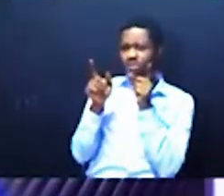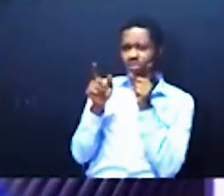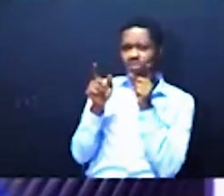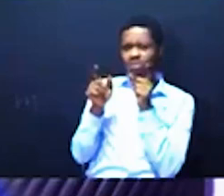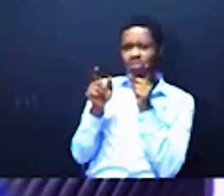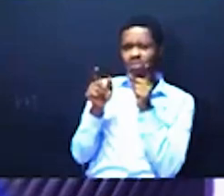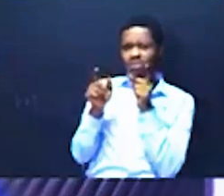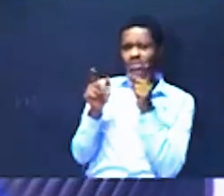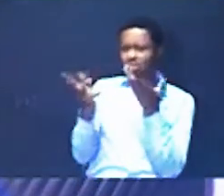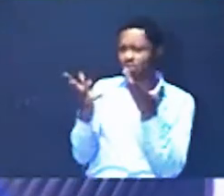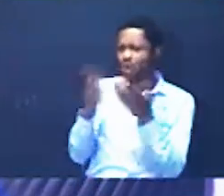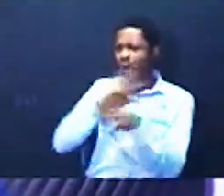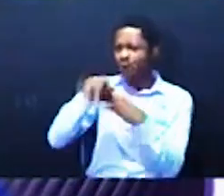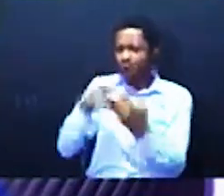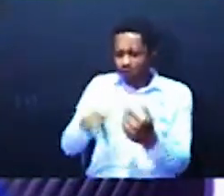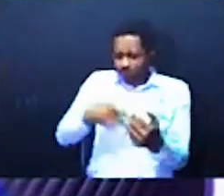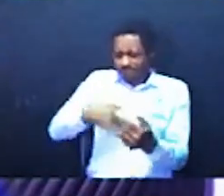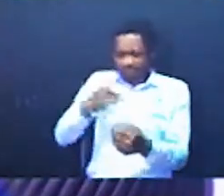We have lost all